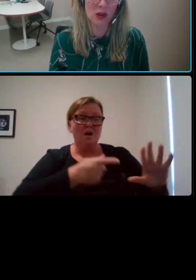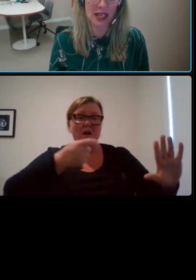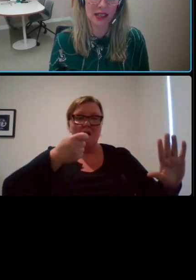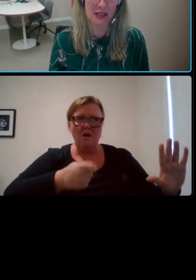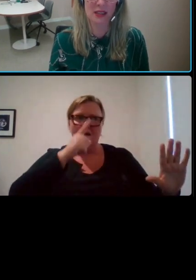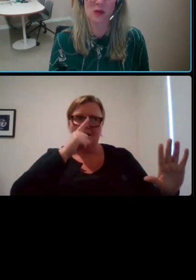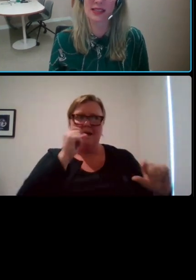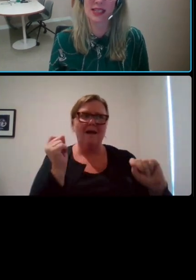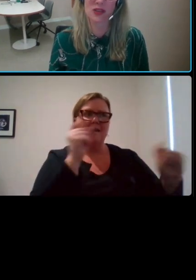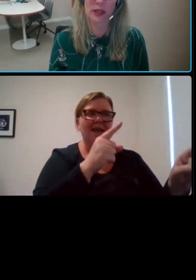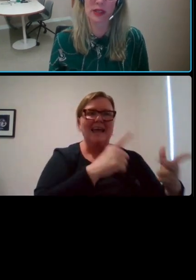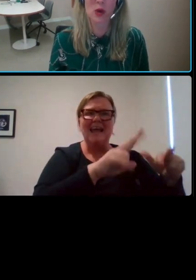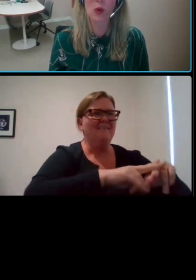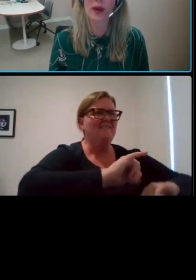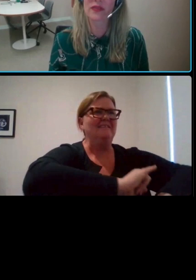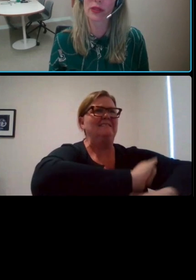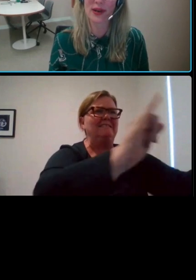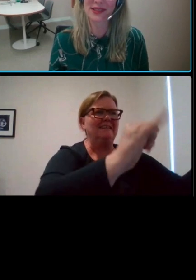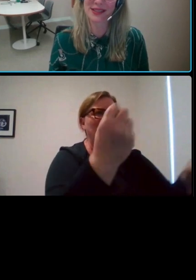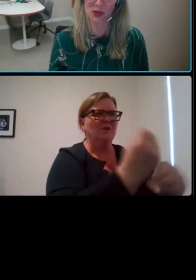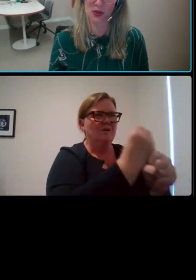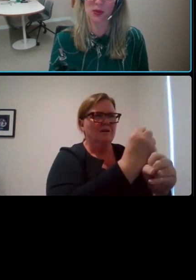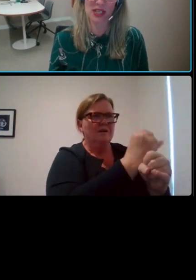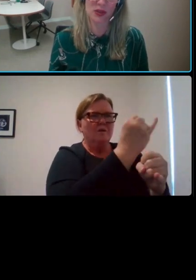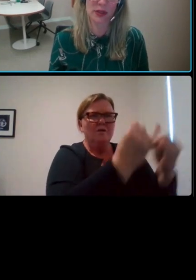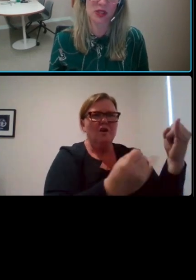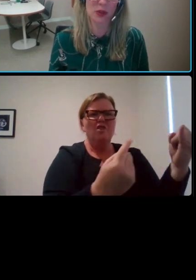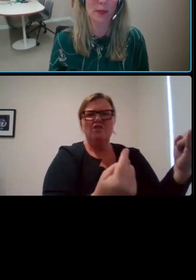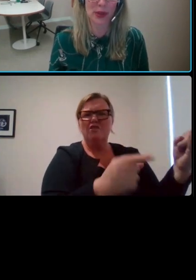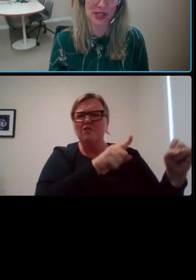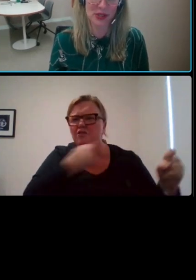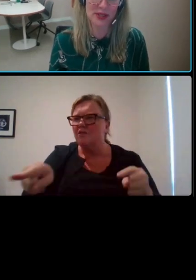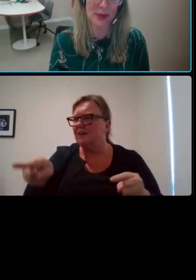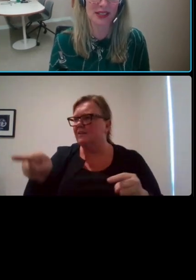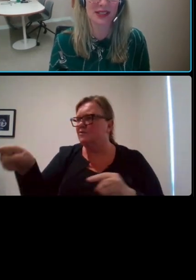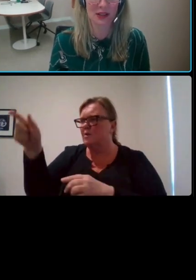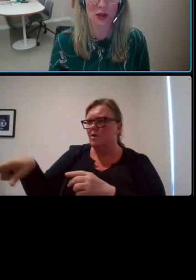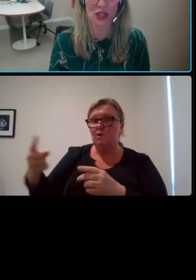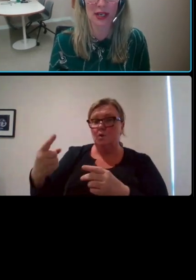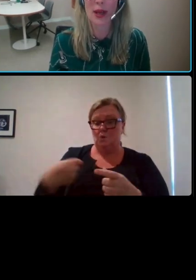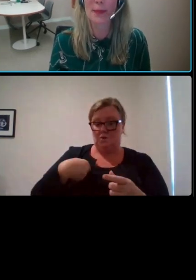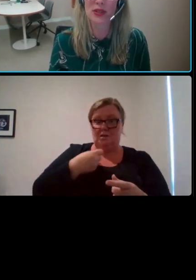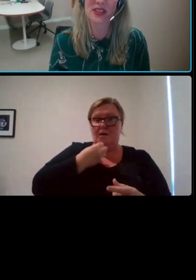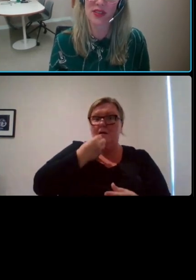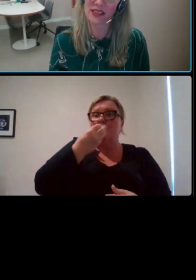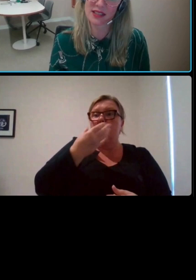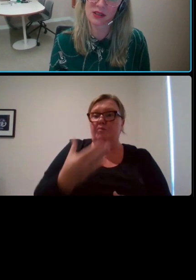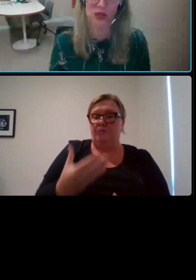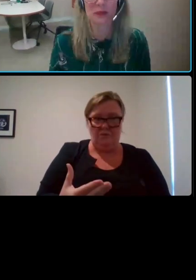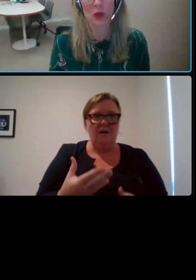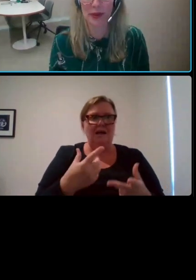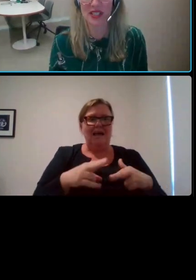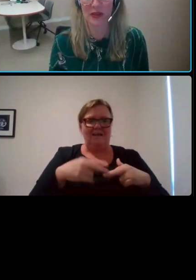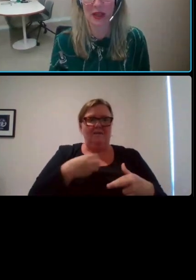engage in any conduct that causes detriment or even threatens to cause detriment to a person who's made a disclosure because of